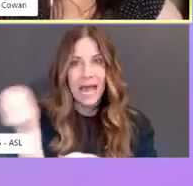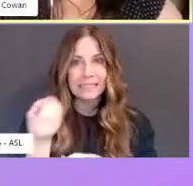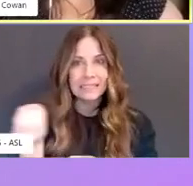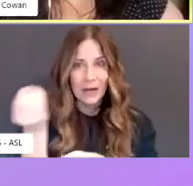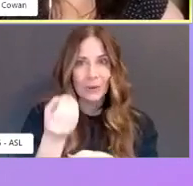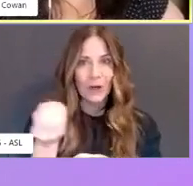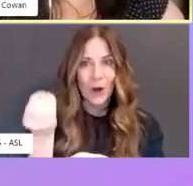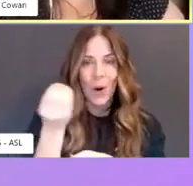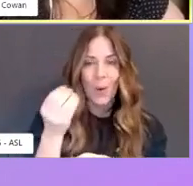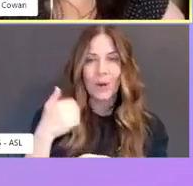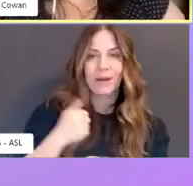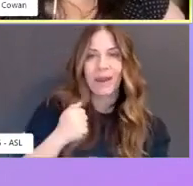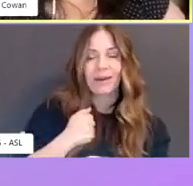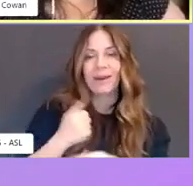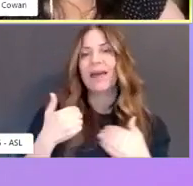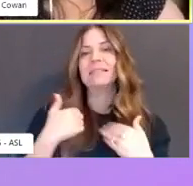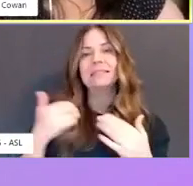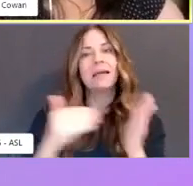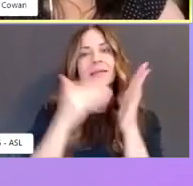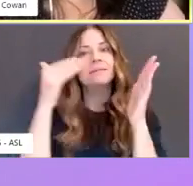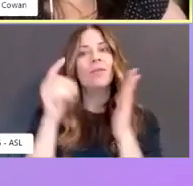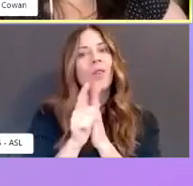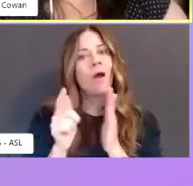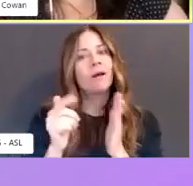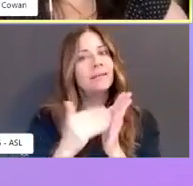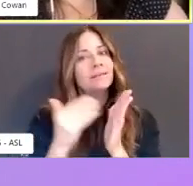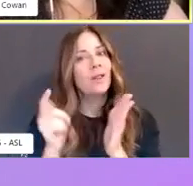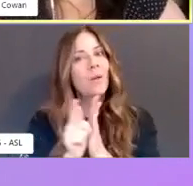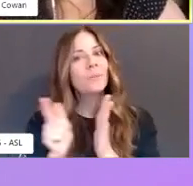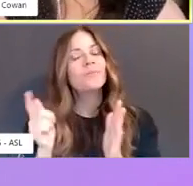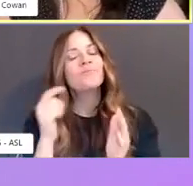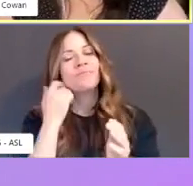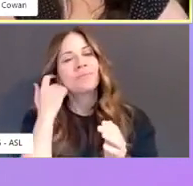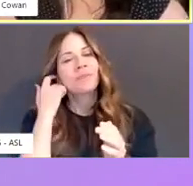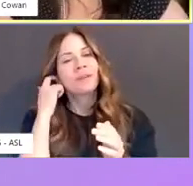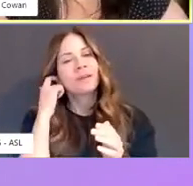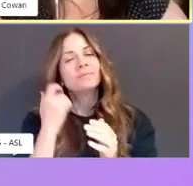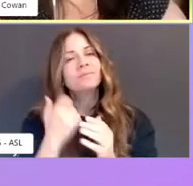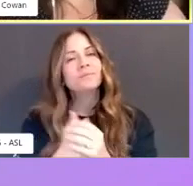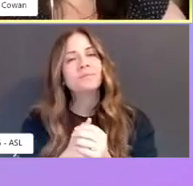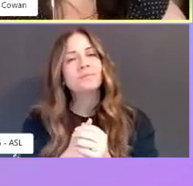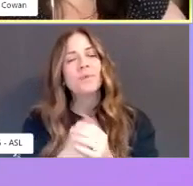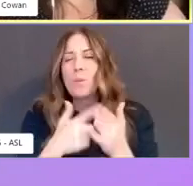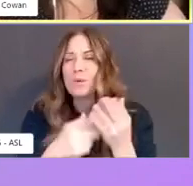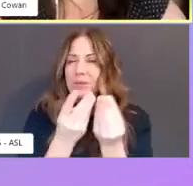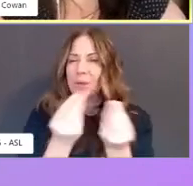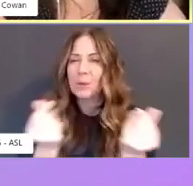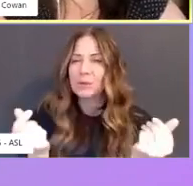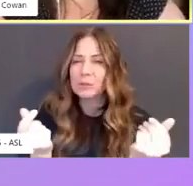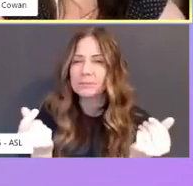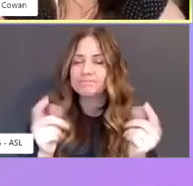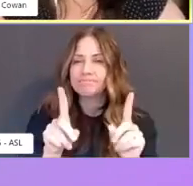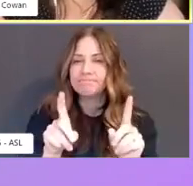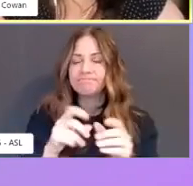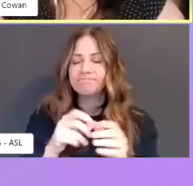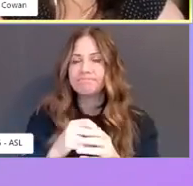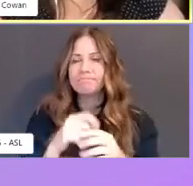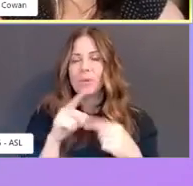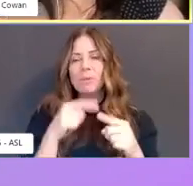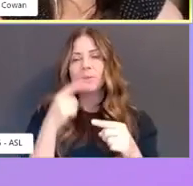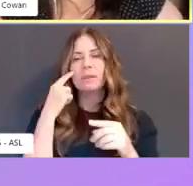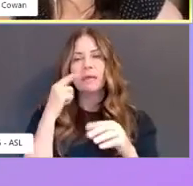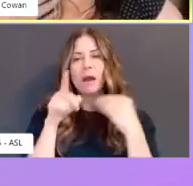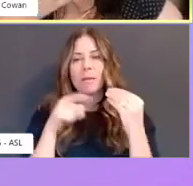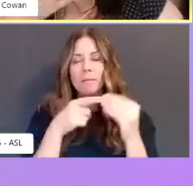this is also against the law. And so what is the solution to this? And I think that when we think about